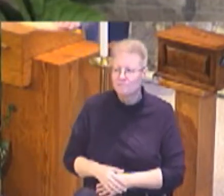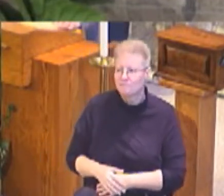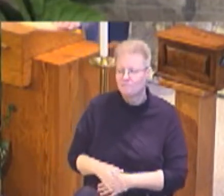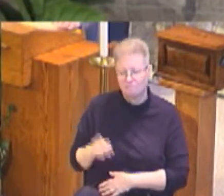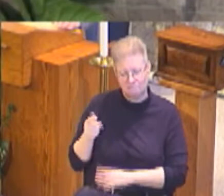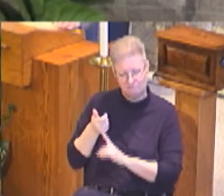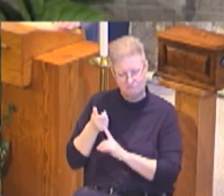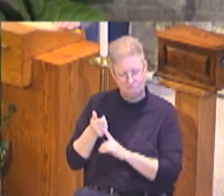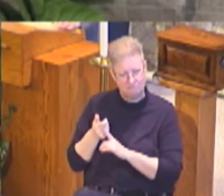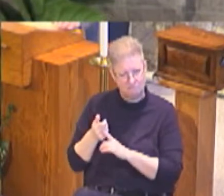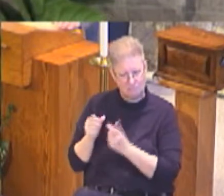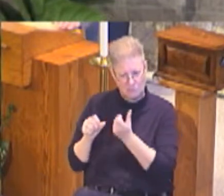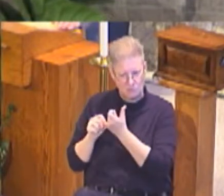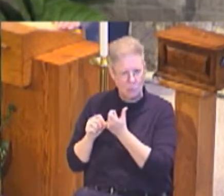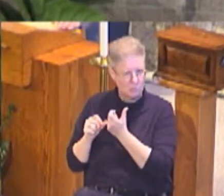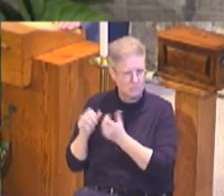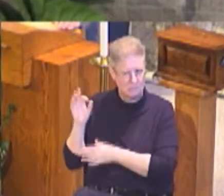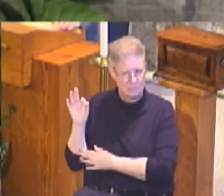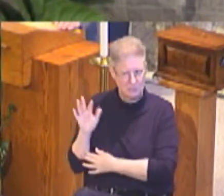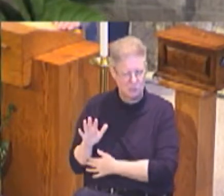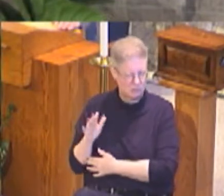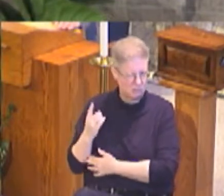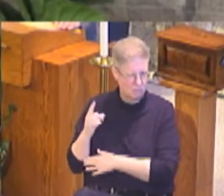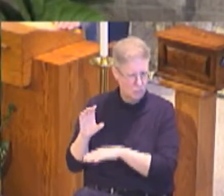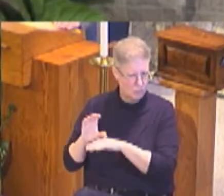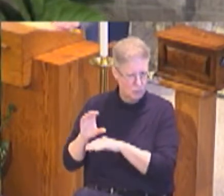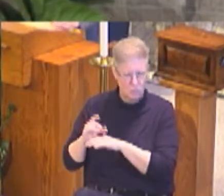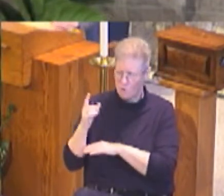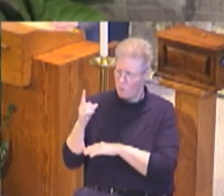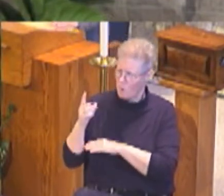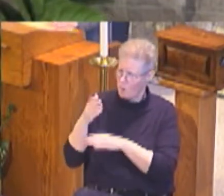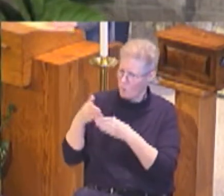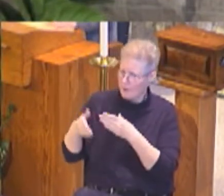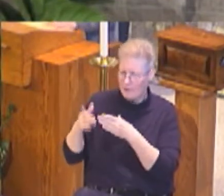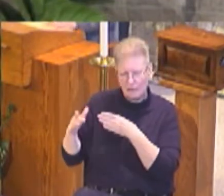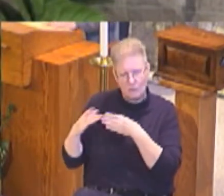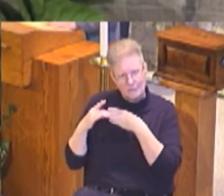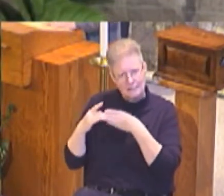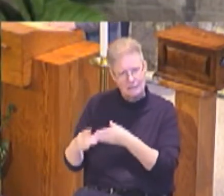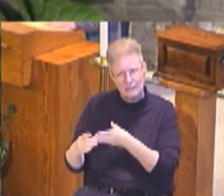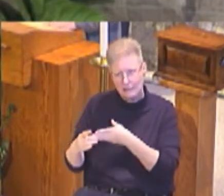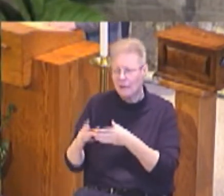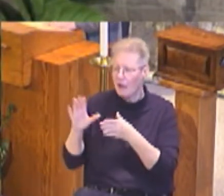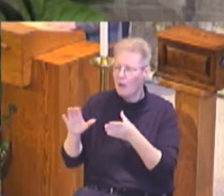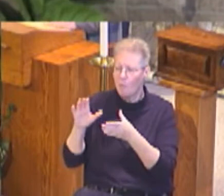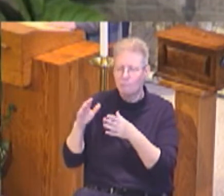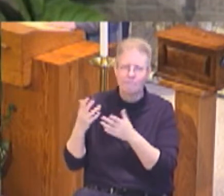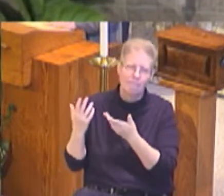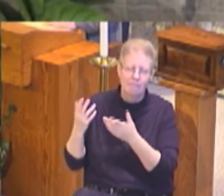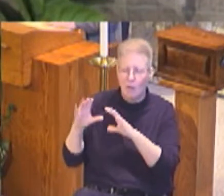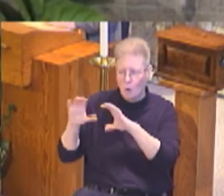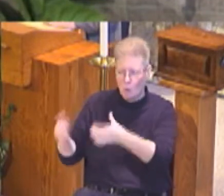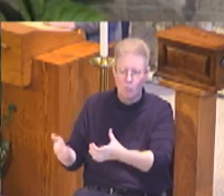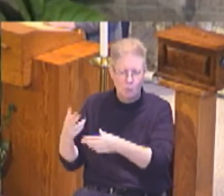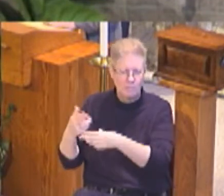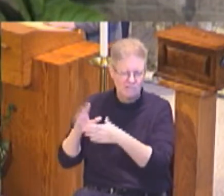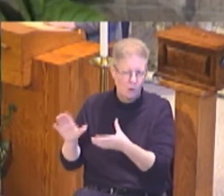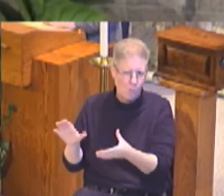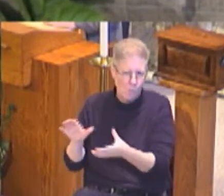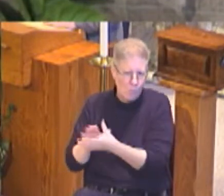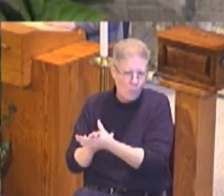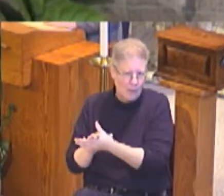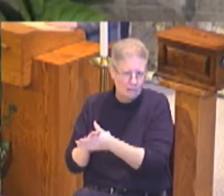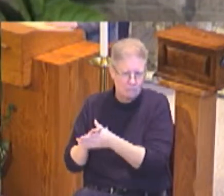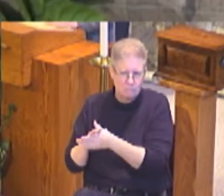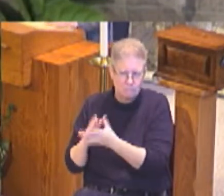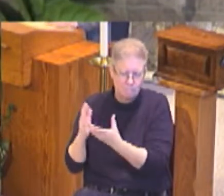associate minister at a certain church. And he was leading, one weekend he was leading a marriage encounter group. And after that, one